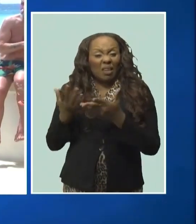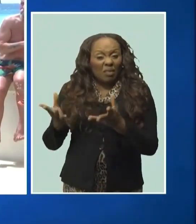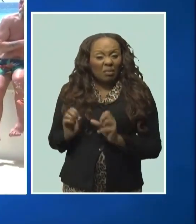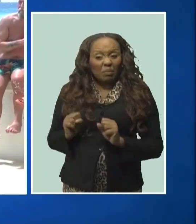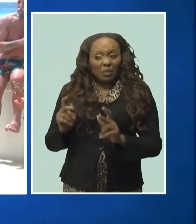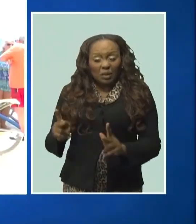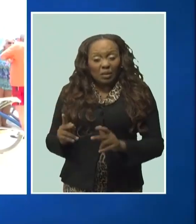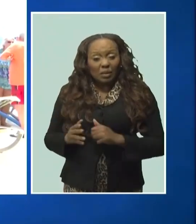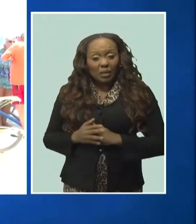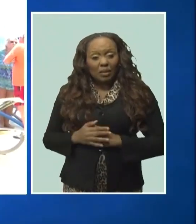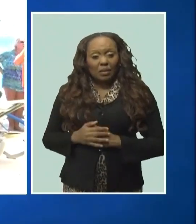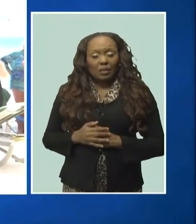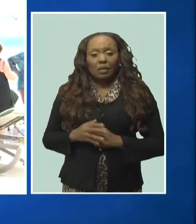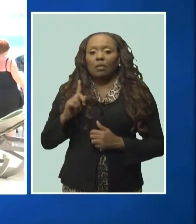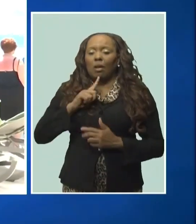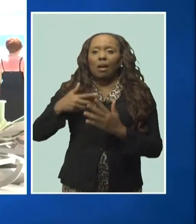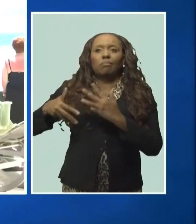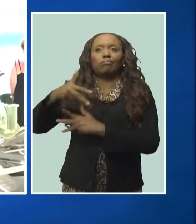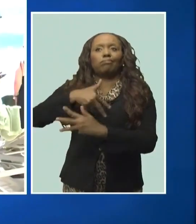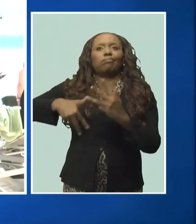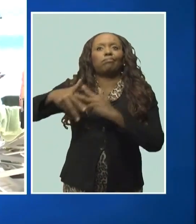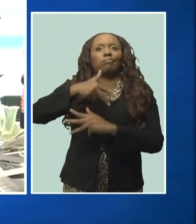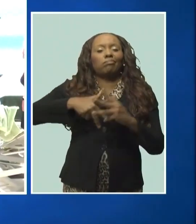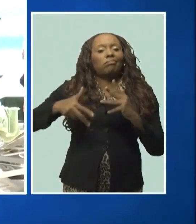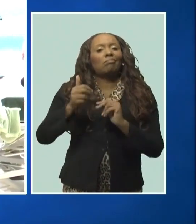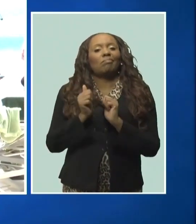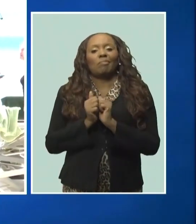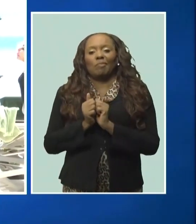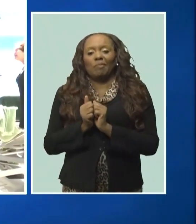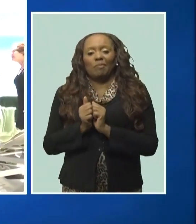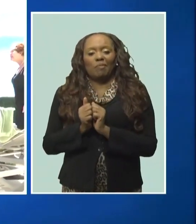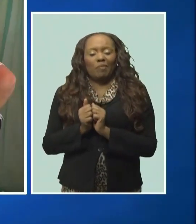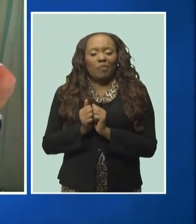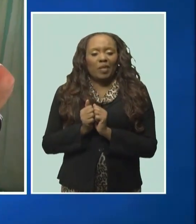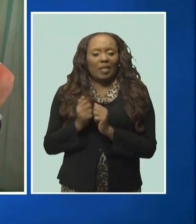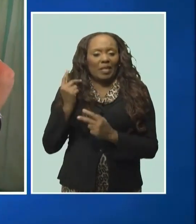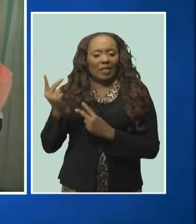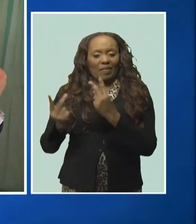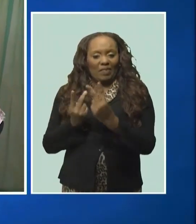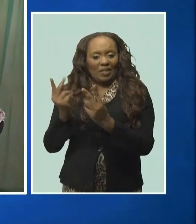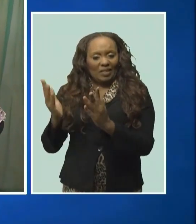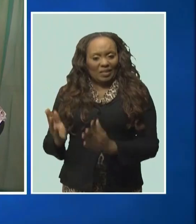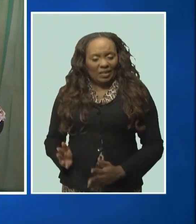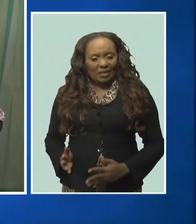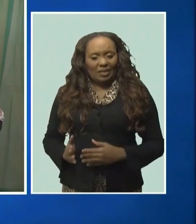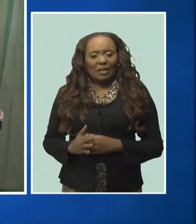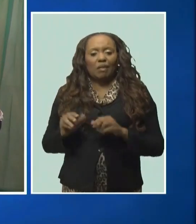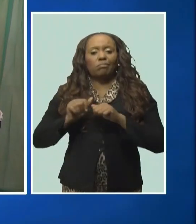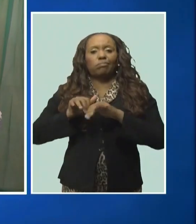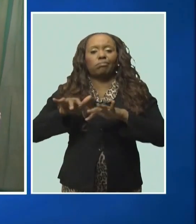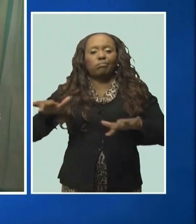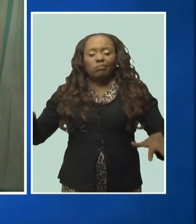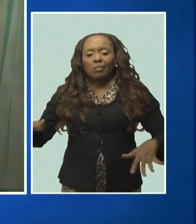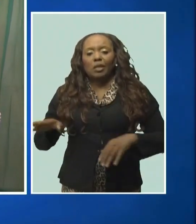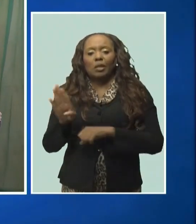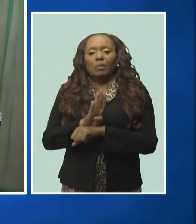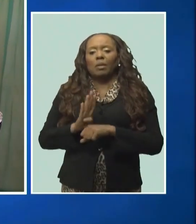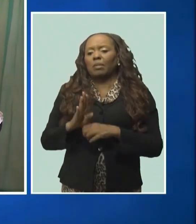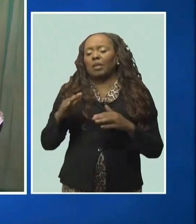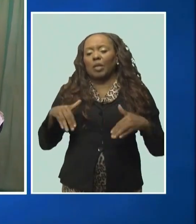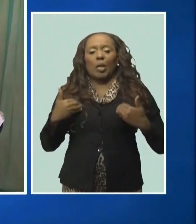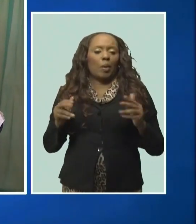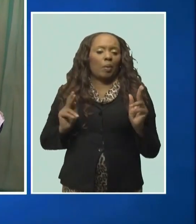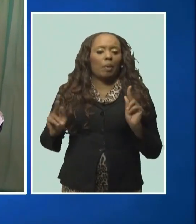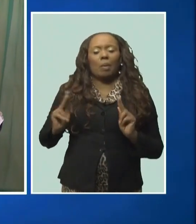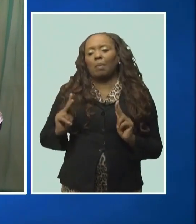in to interact with their guests, you know, so that we can spread the good word of youth